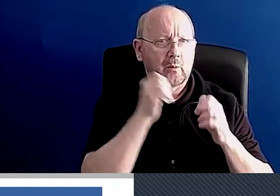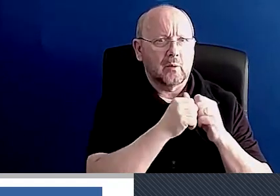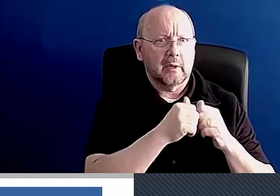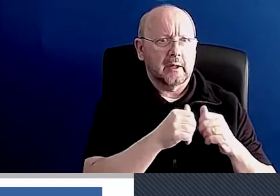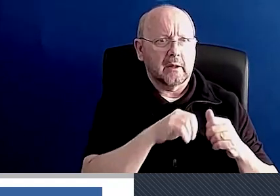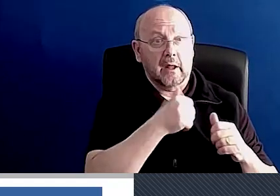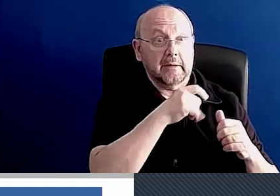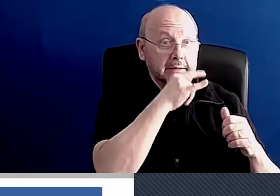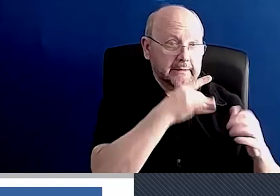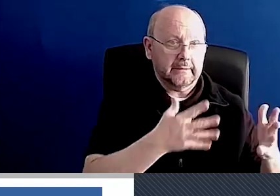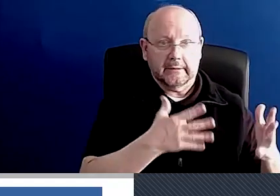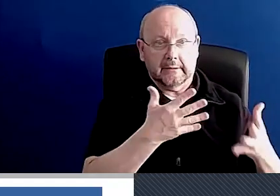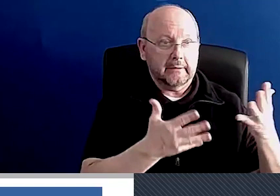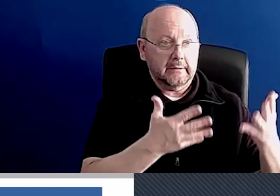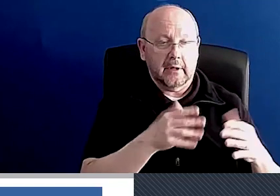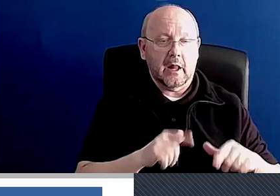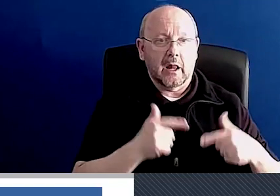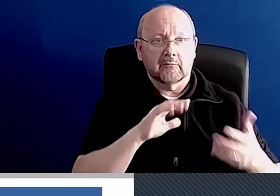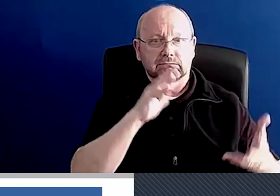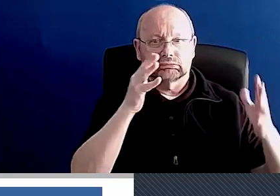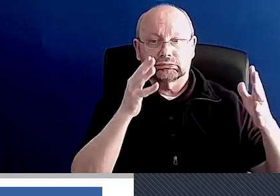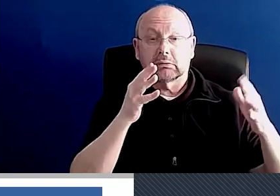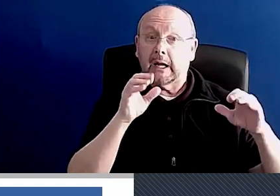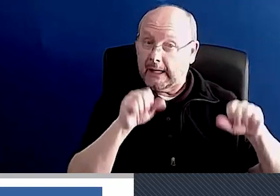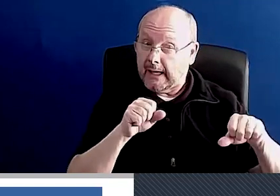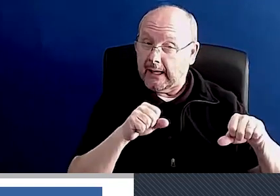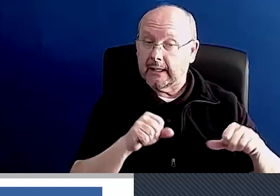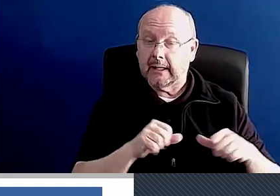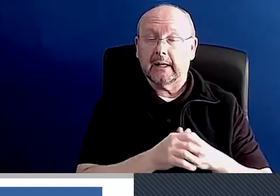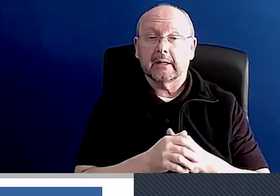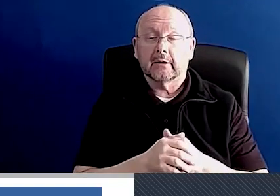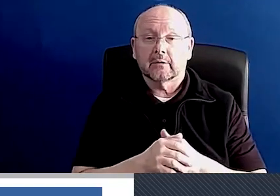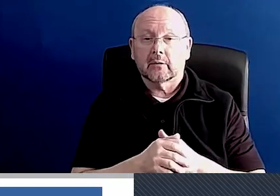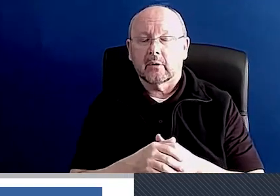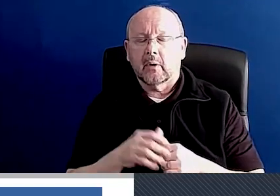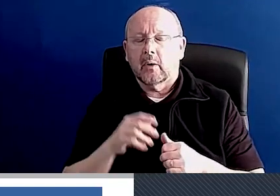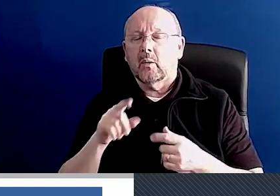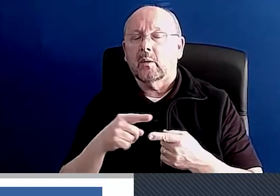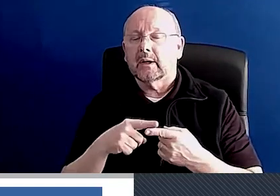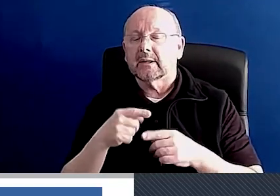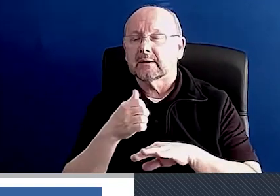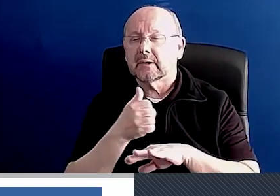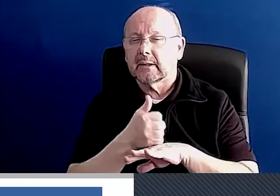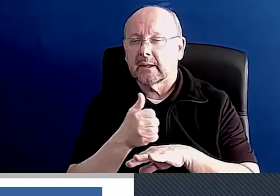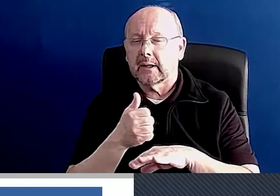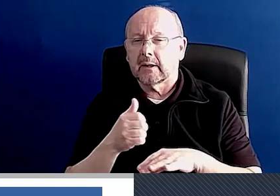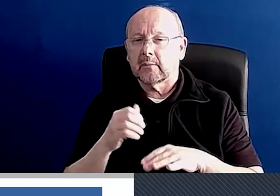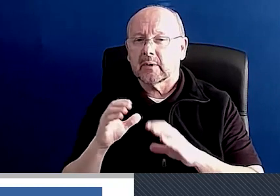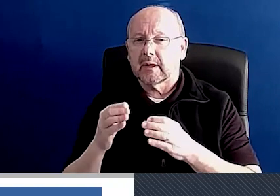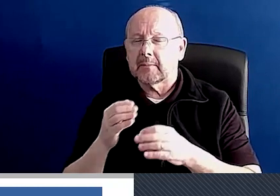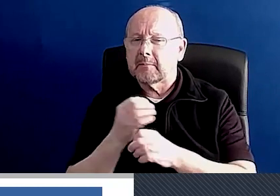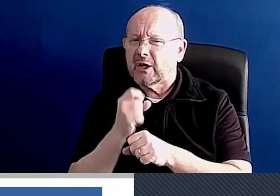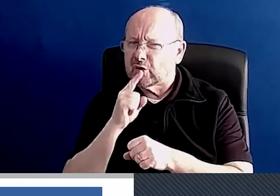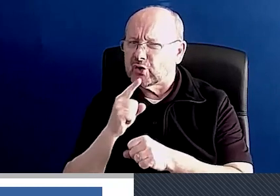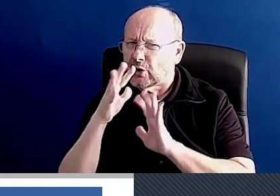can cause a lot of stress. So we try telling students when they're picking their schedules, like, hey, make sure that this actually works.